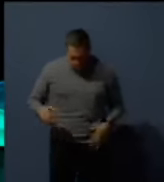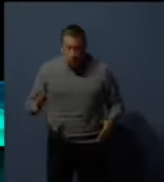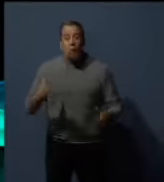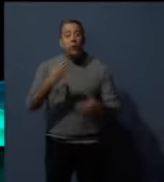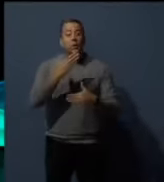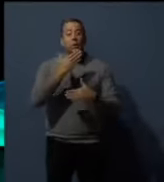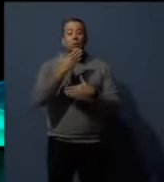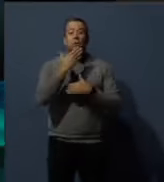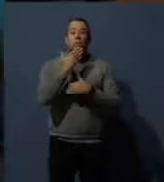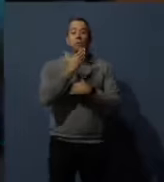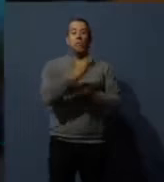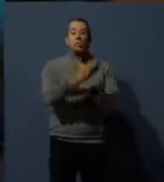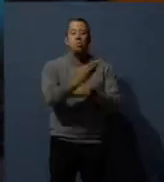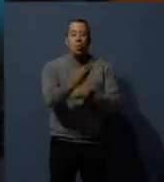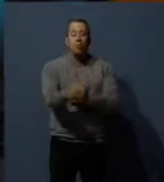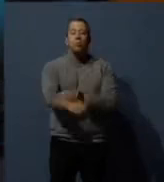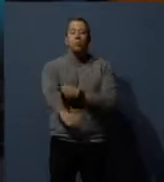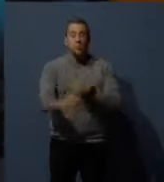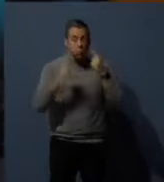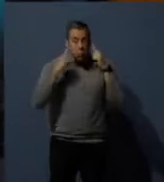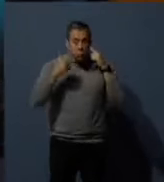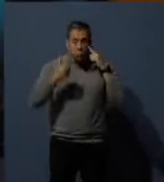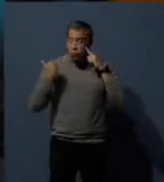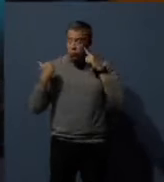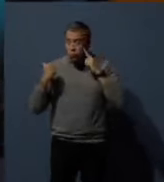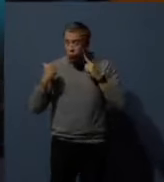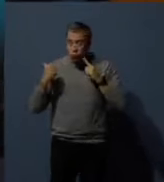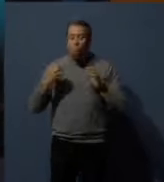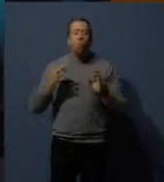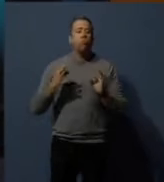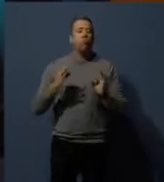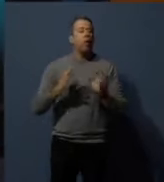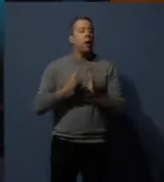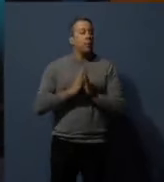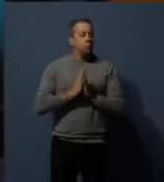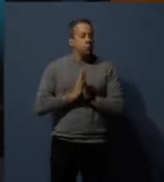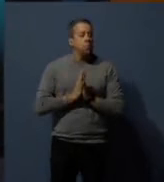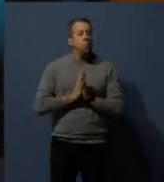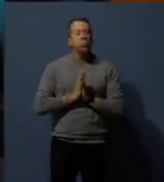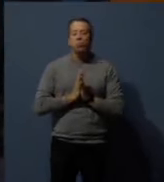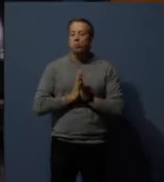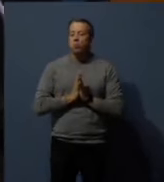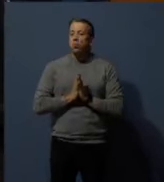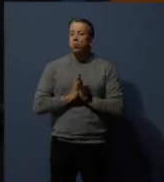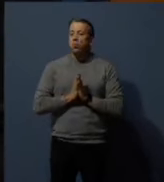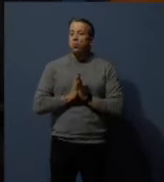Good morning, everyone. Am I on? Yes, okay.